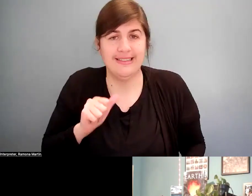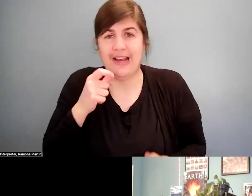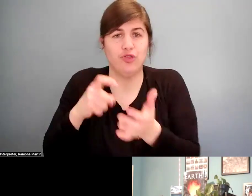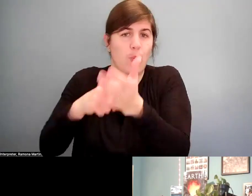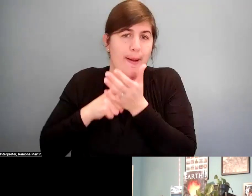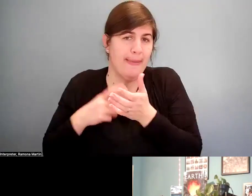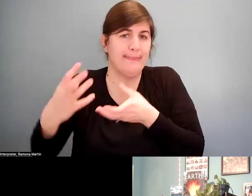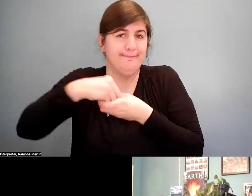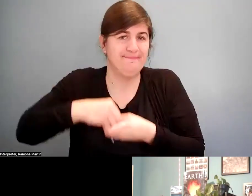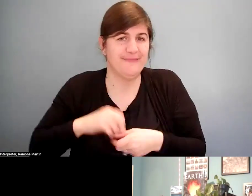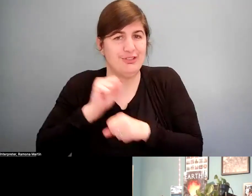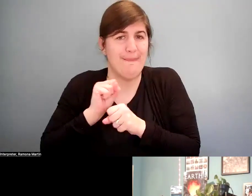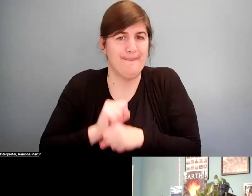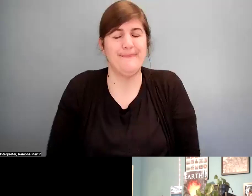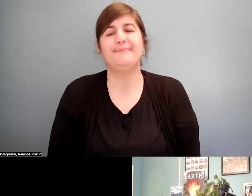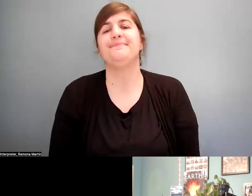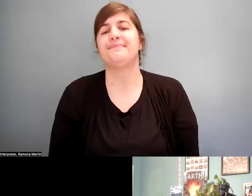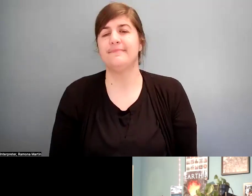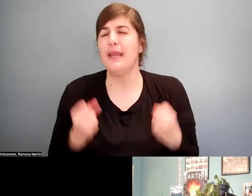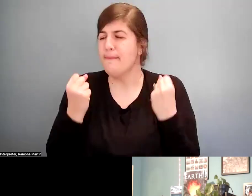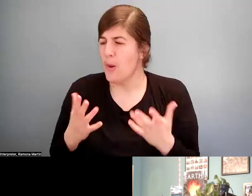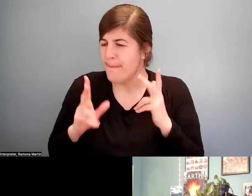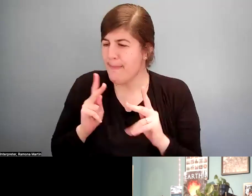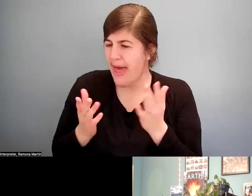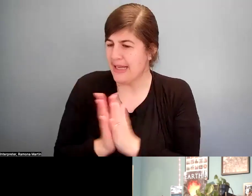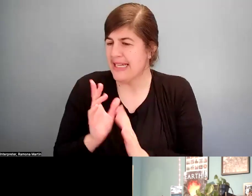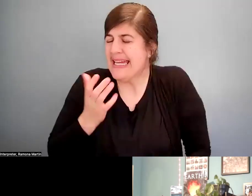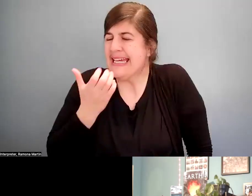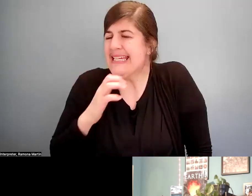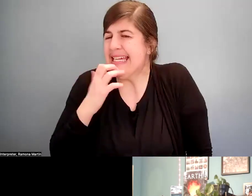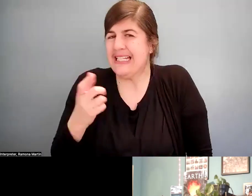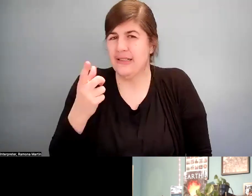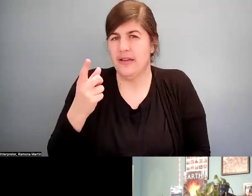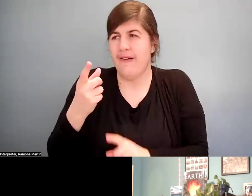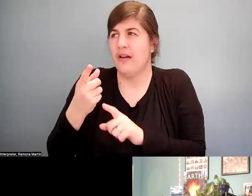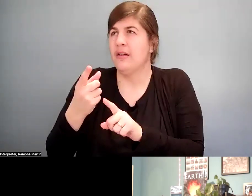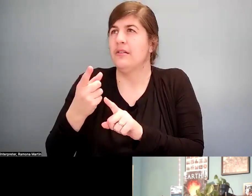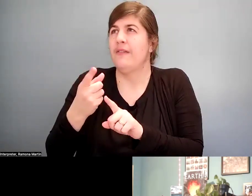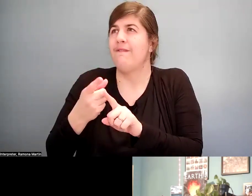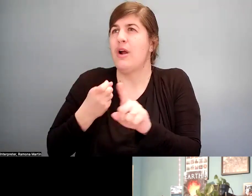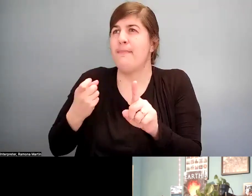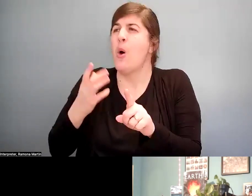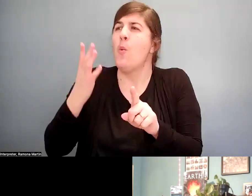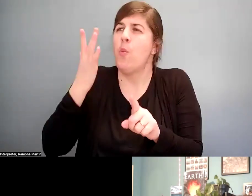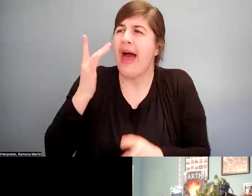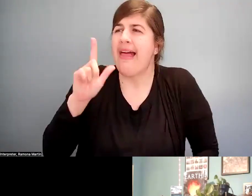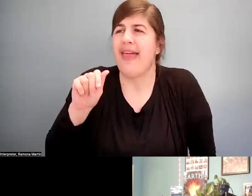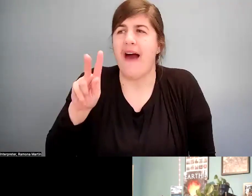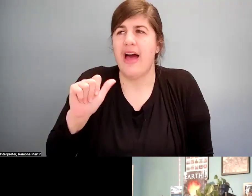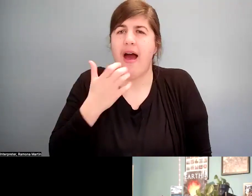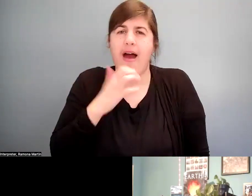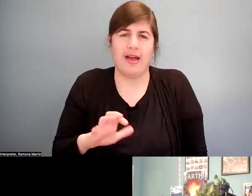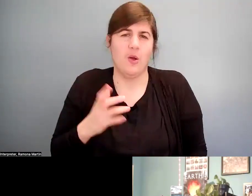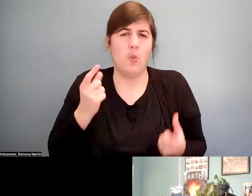Sounds good. Multiple people have asked, like, where does the heat come from? Like, why is lava hot? Mm, Effectively